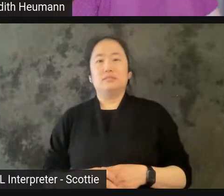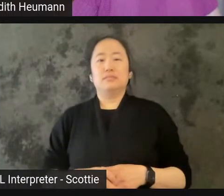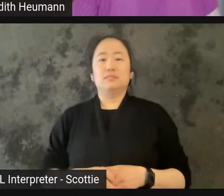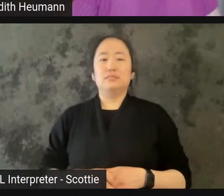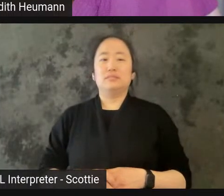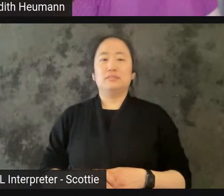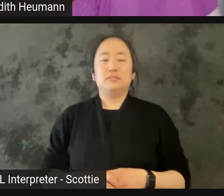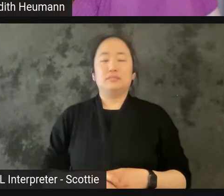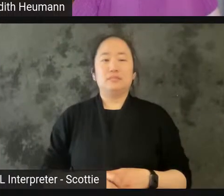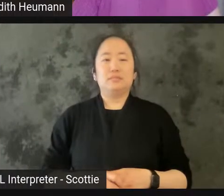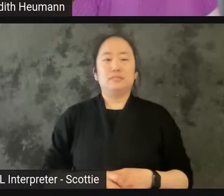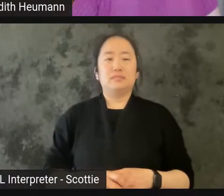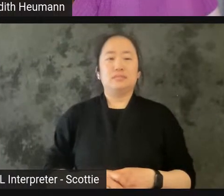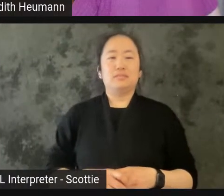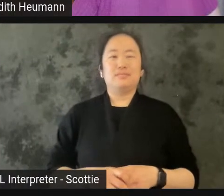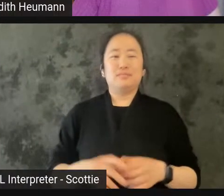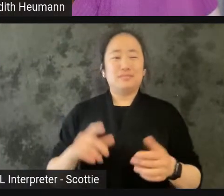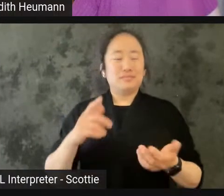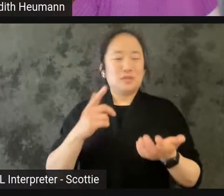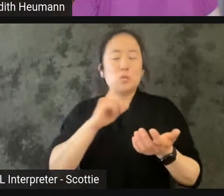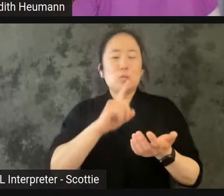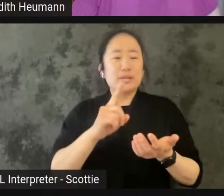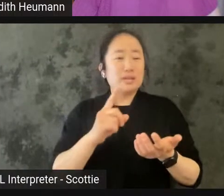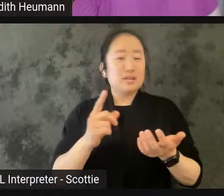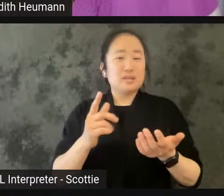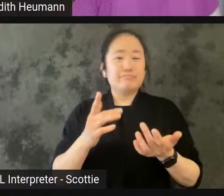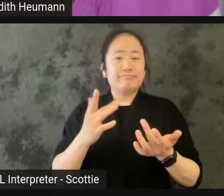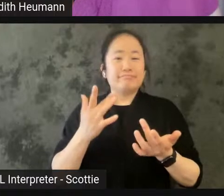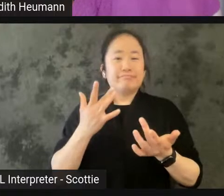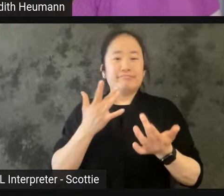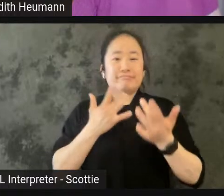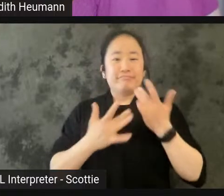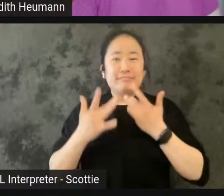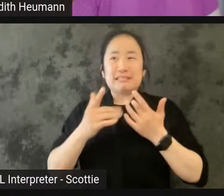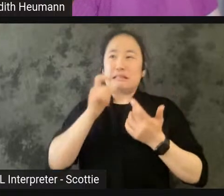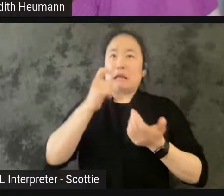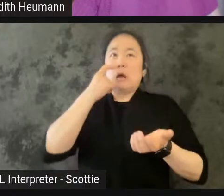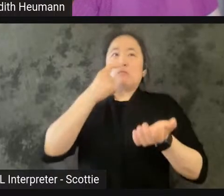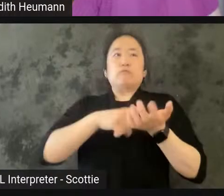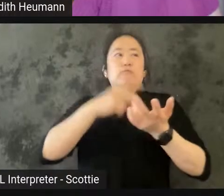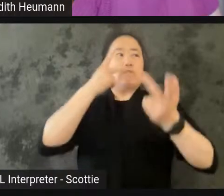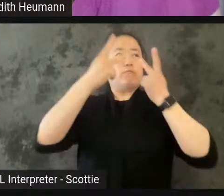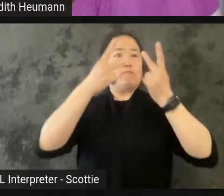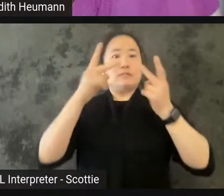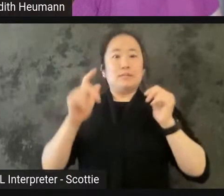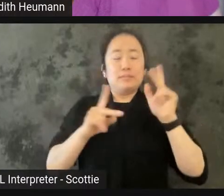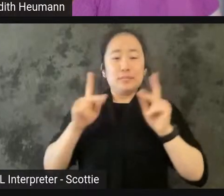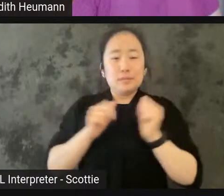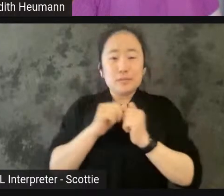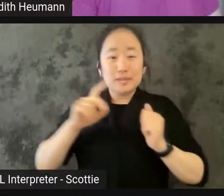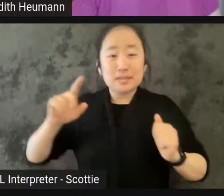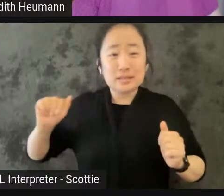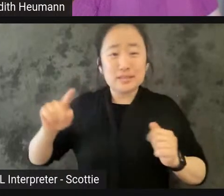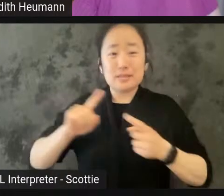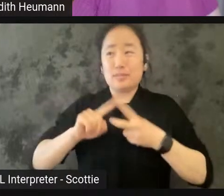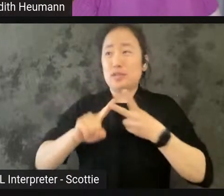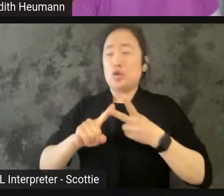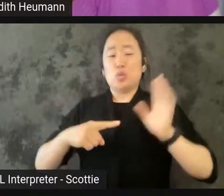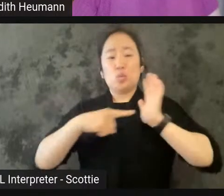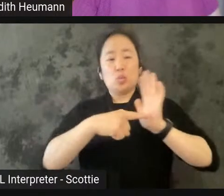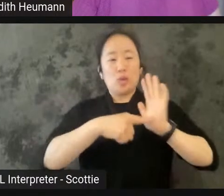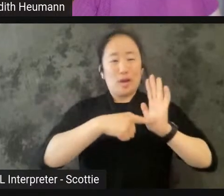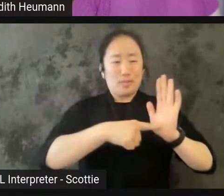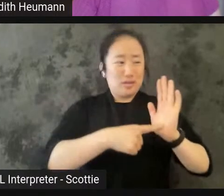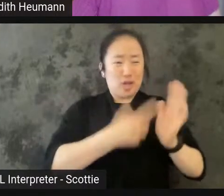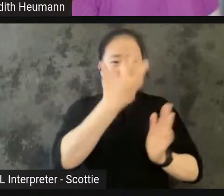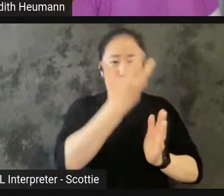the lack of visibility and misrepresentation and looking at cure, which is a